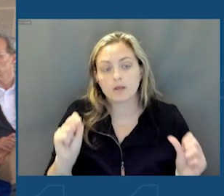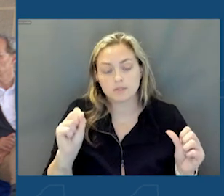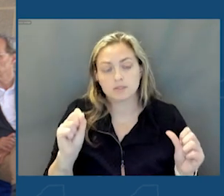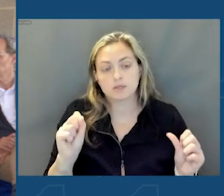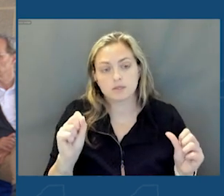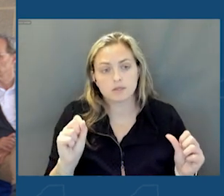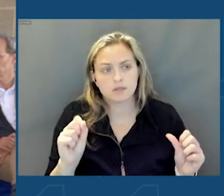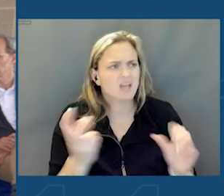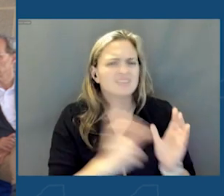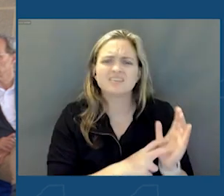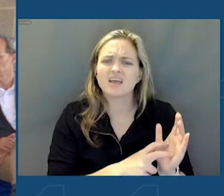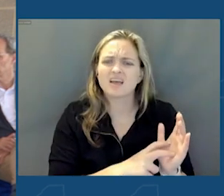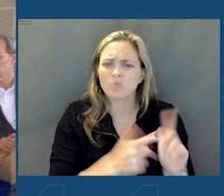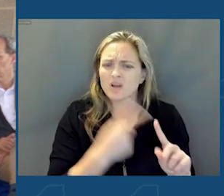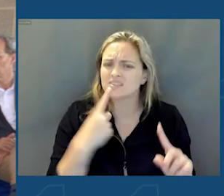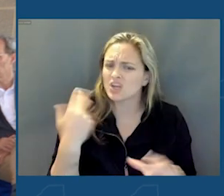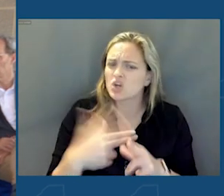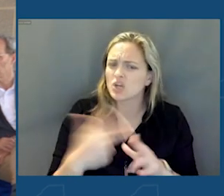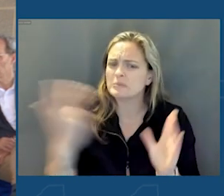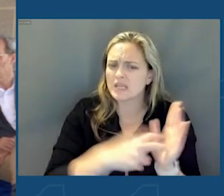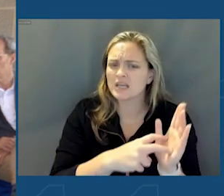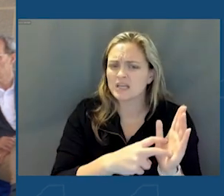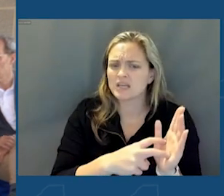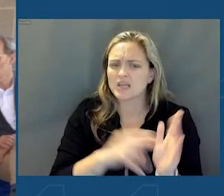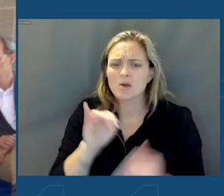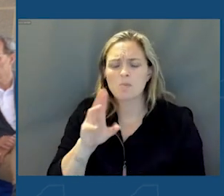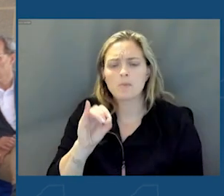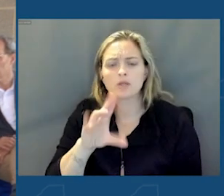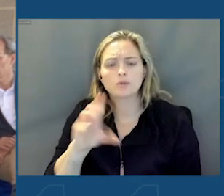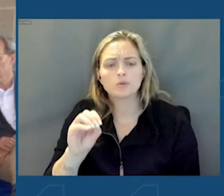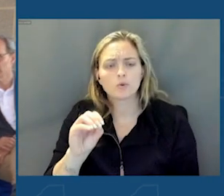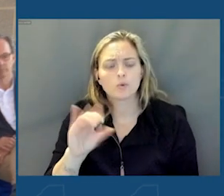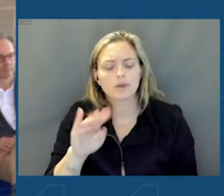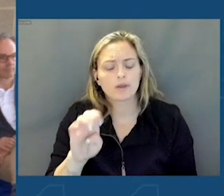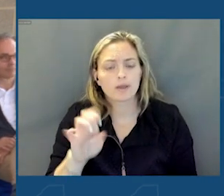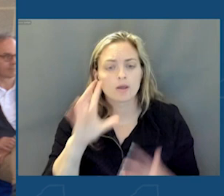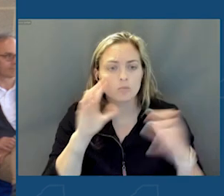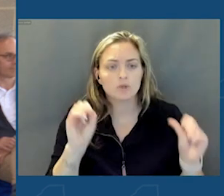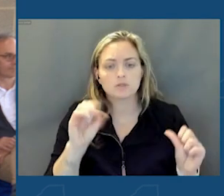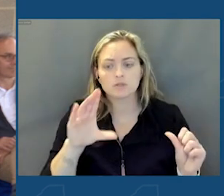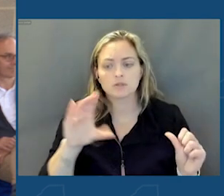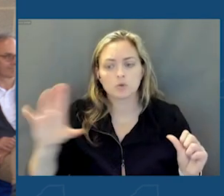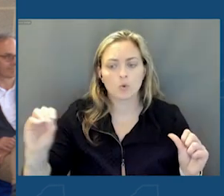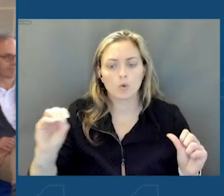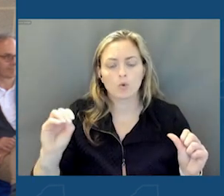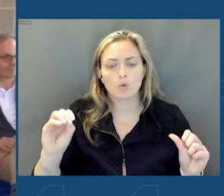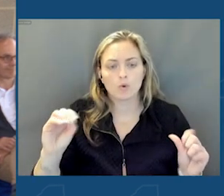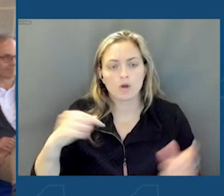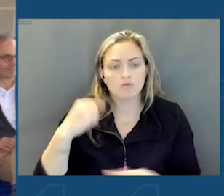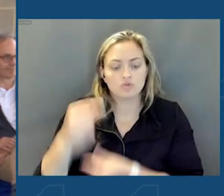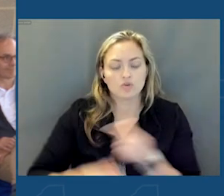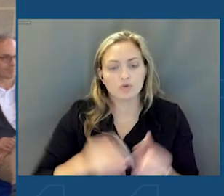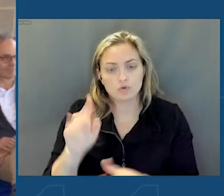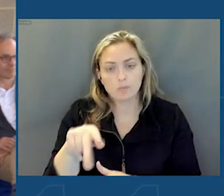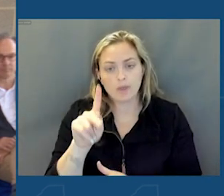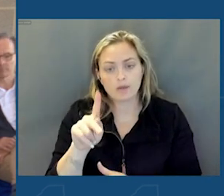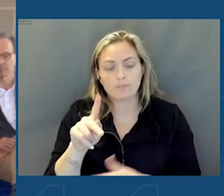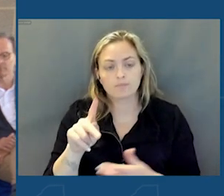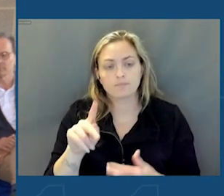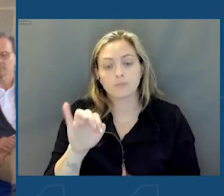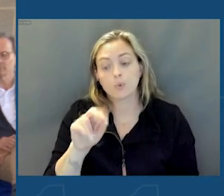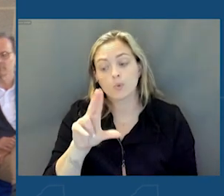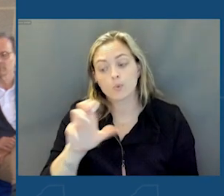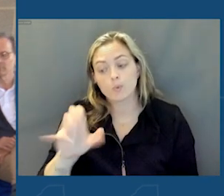stand while their names are mentioned. Menzo Case, president and CEO of Generations Bank. Dewey